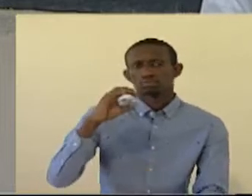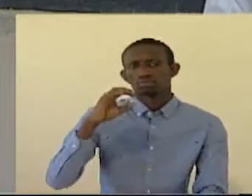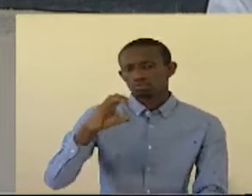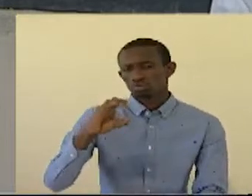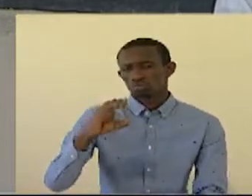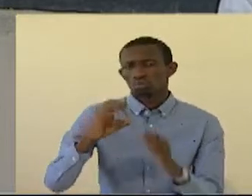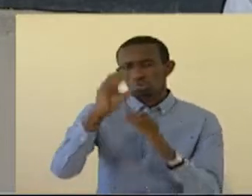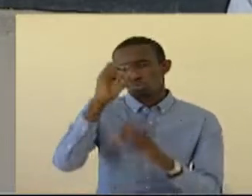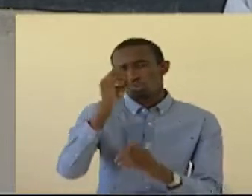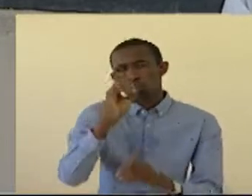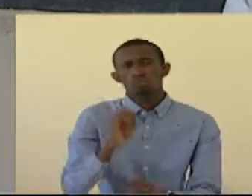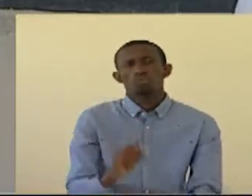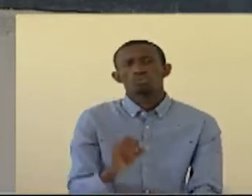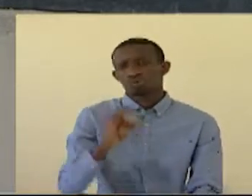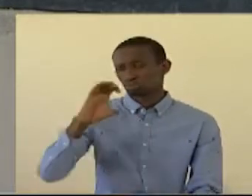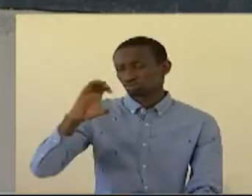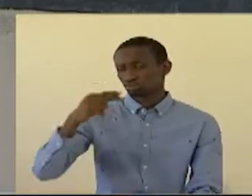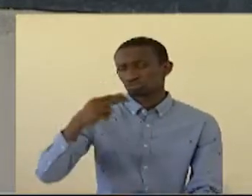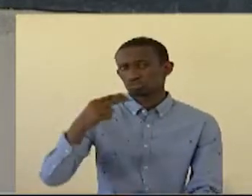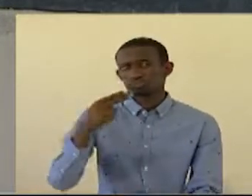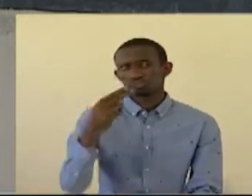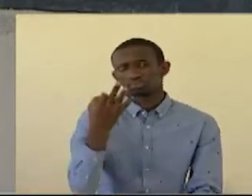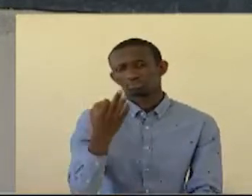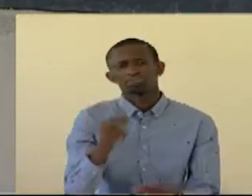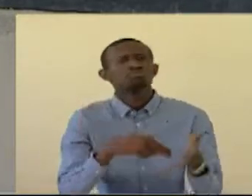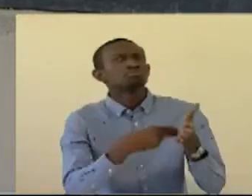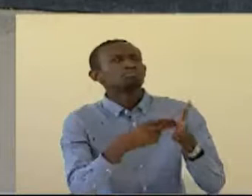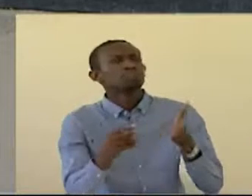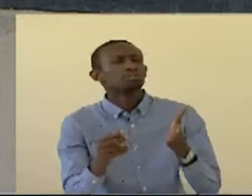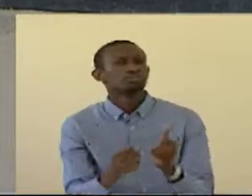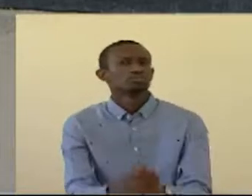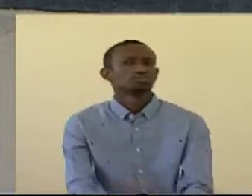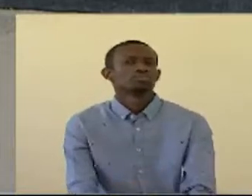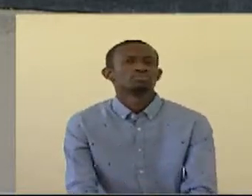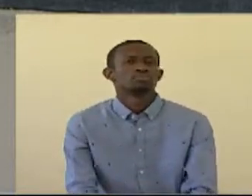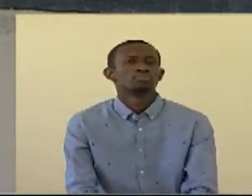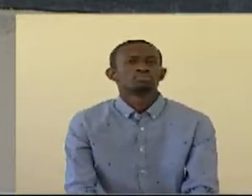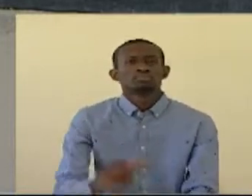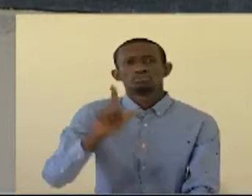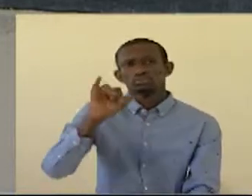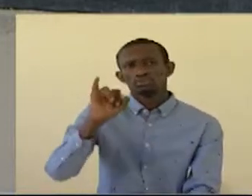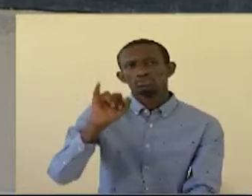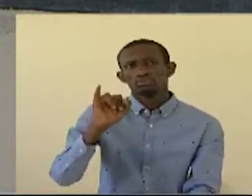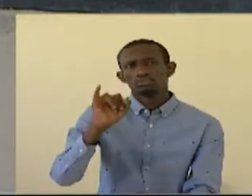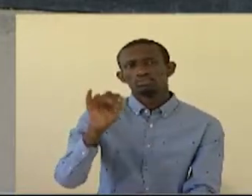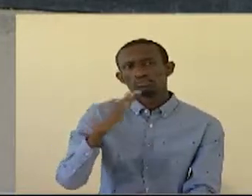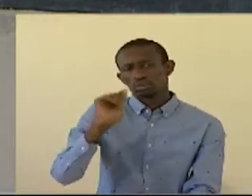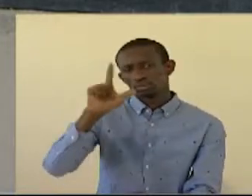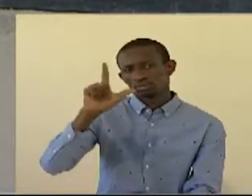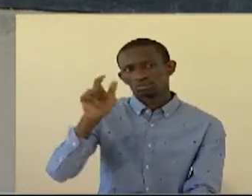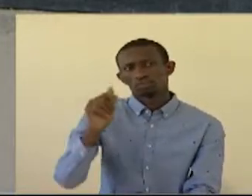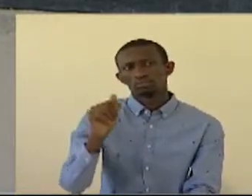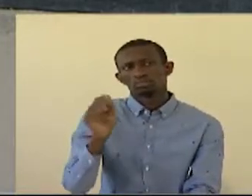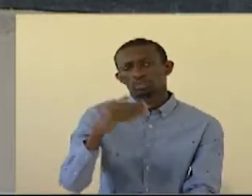CH3CO and CH3 and treat it with lithium aluminum